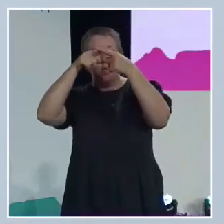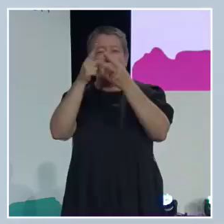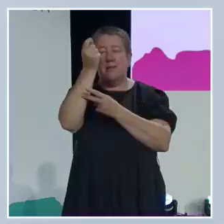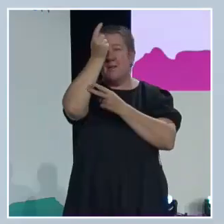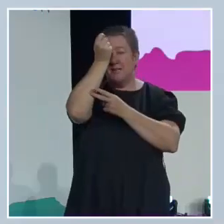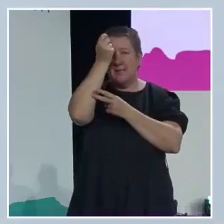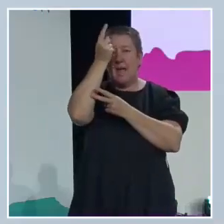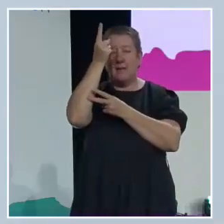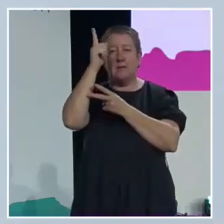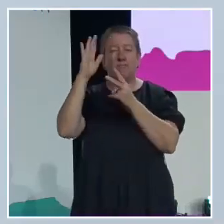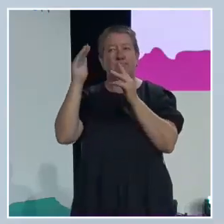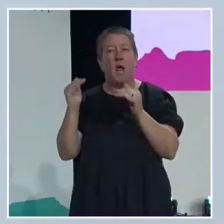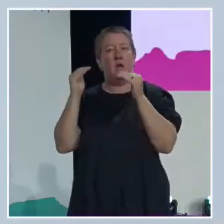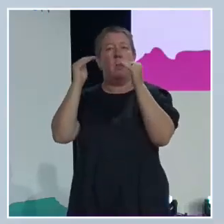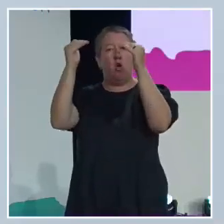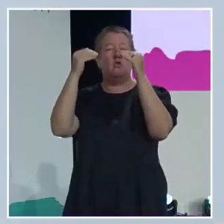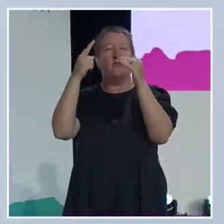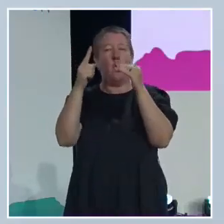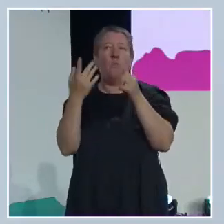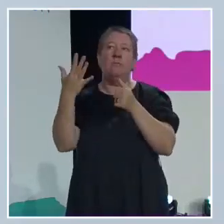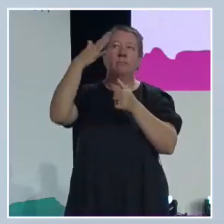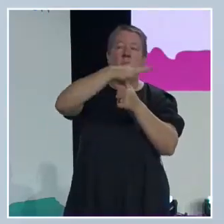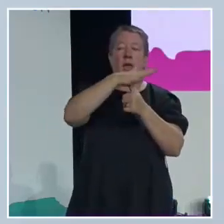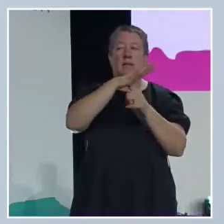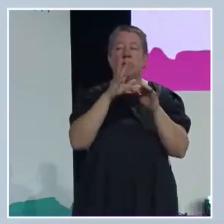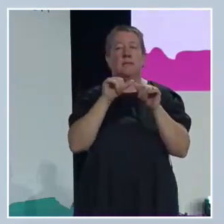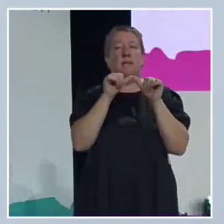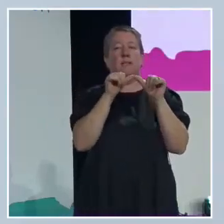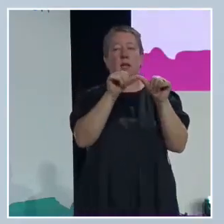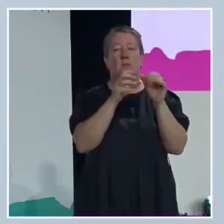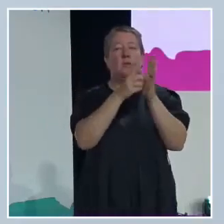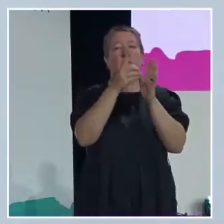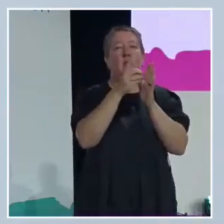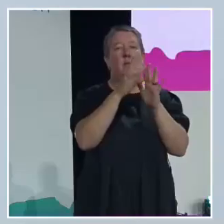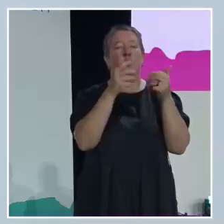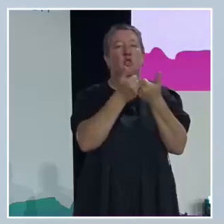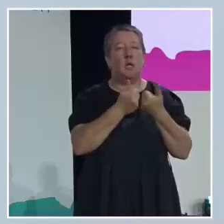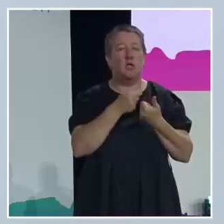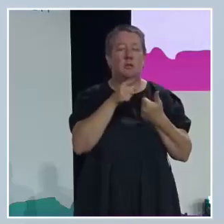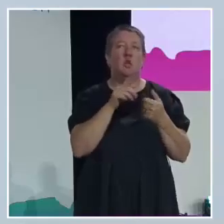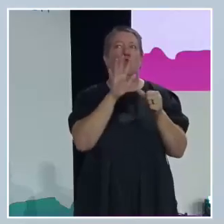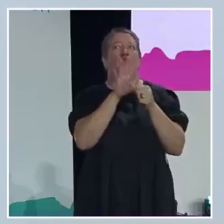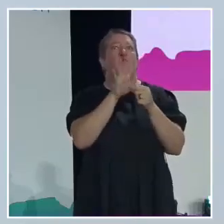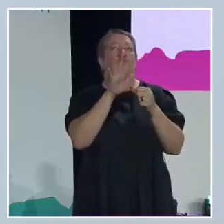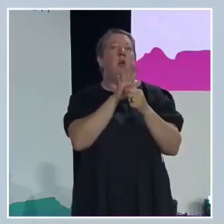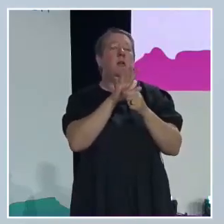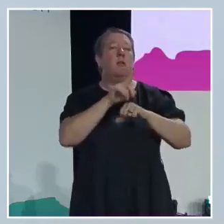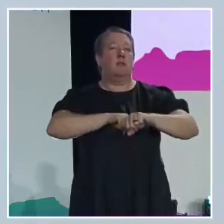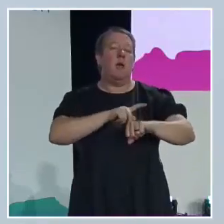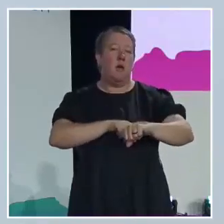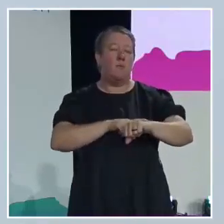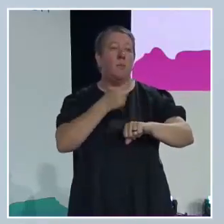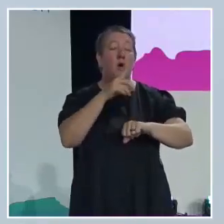understanding of the key sustainable development challenges is very, very critical at the present moment for